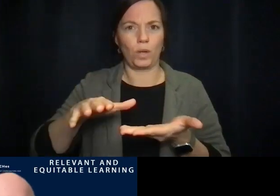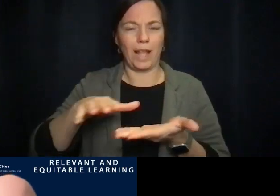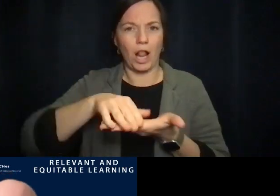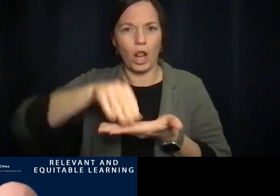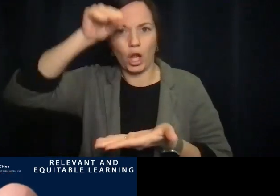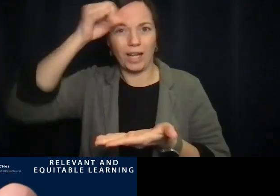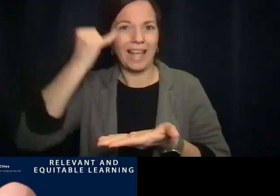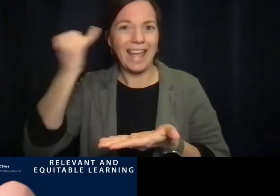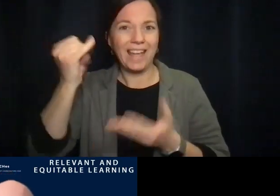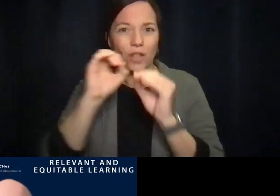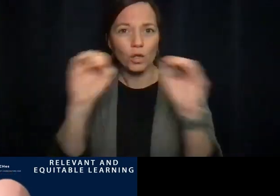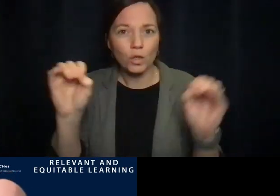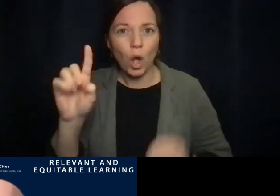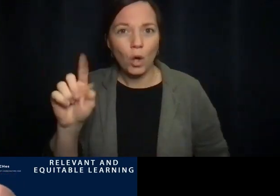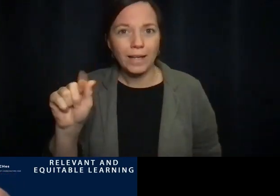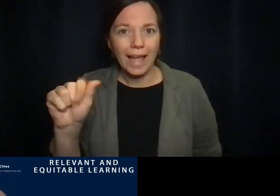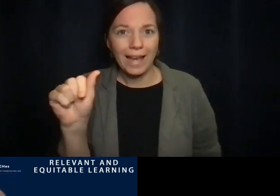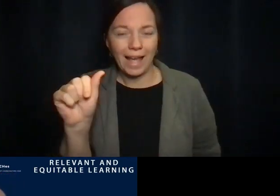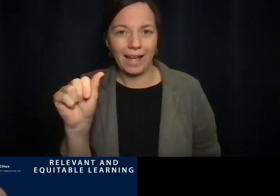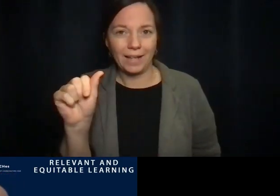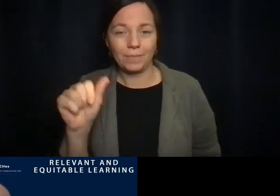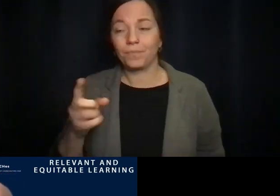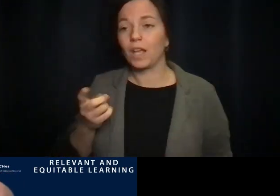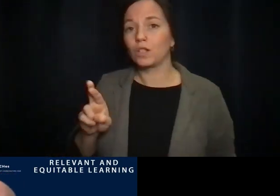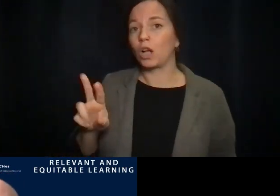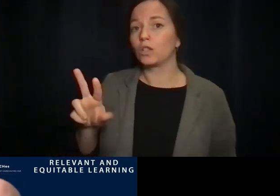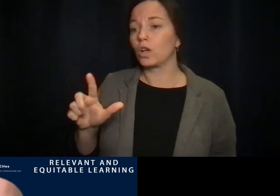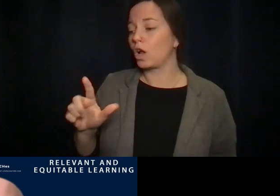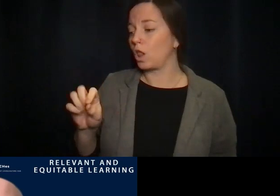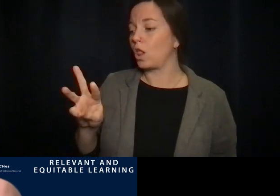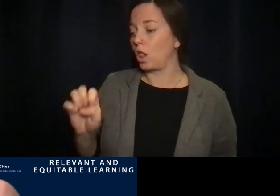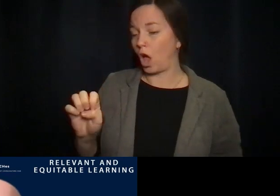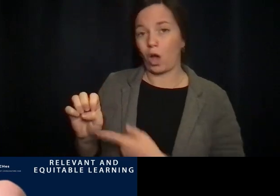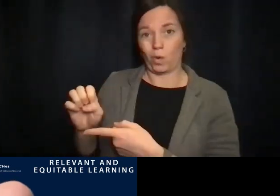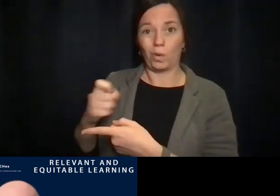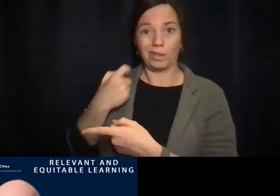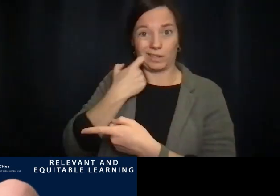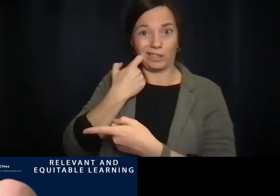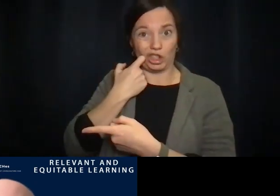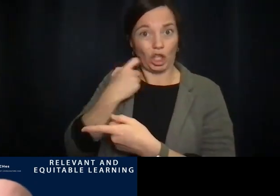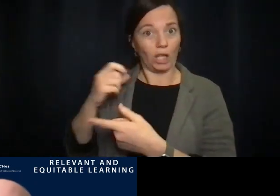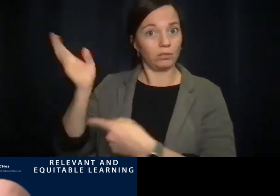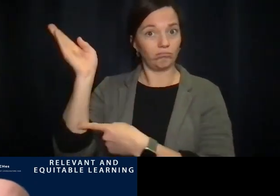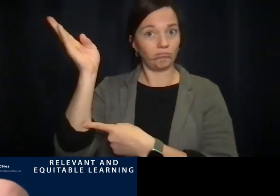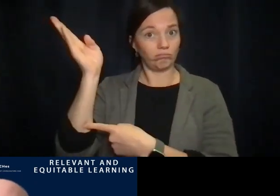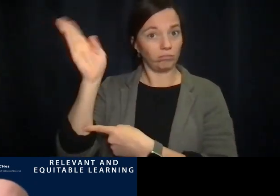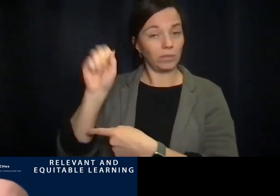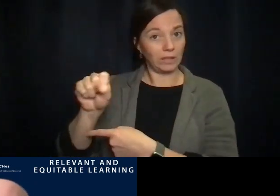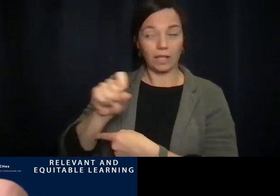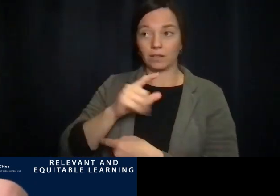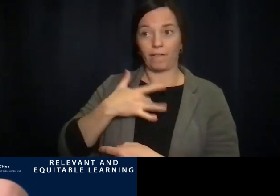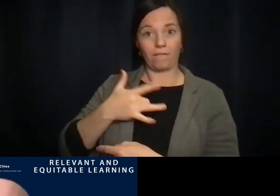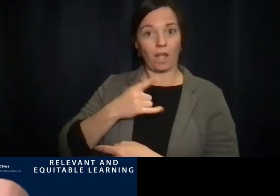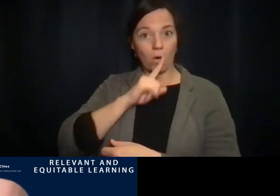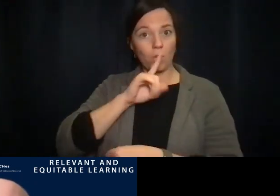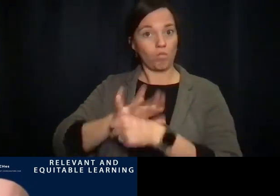right? There's nothing that really, Dr. Lowe again said what she just did, which is very, very promising, that